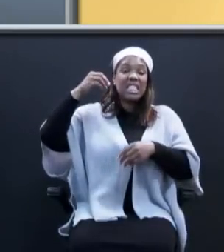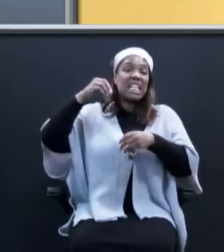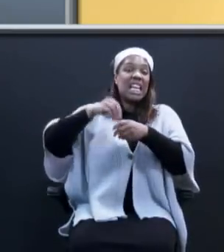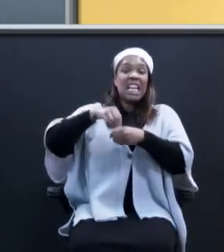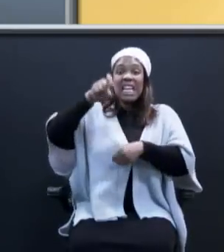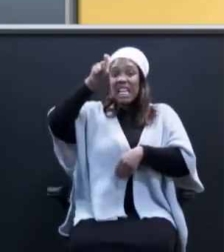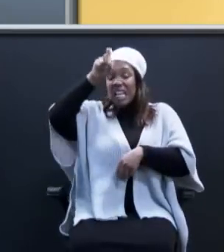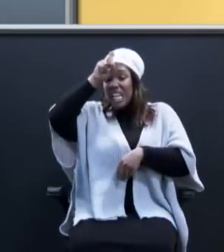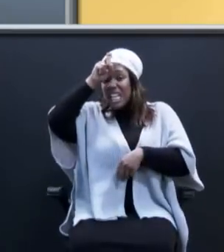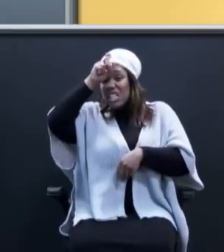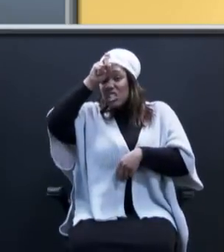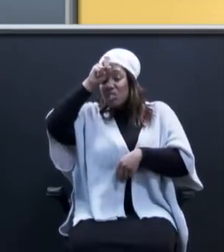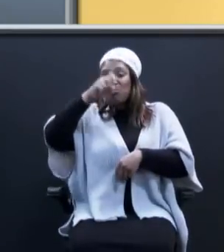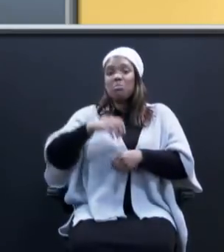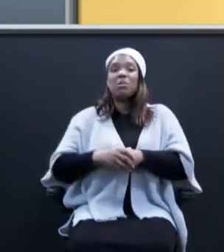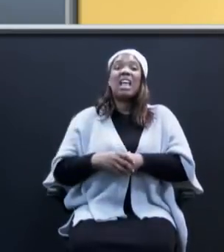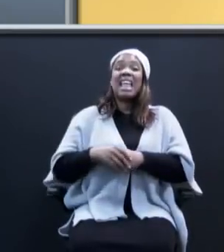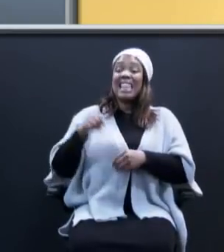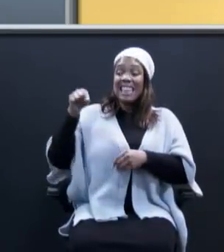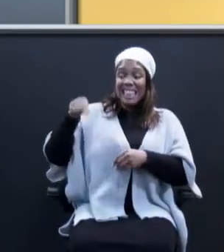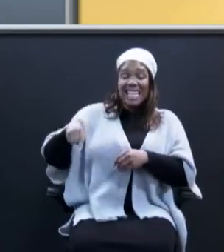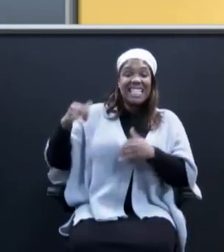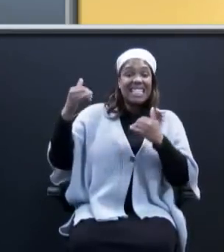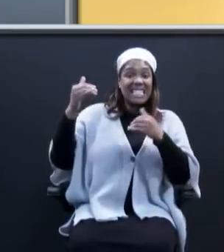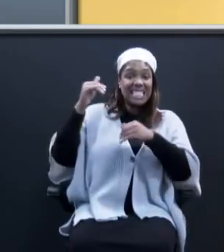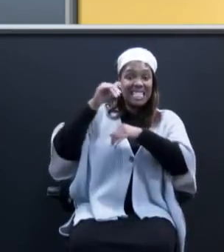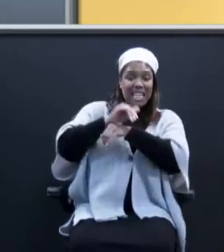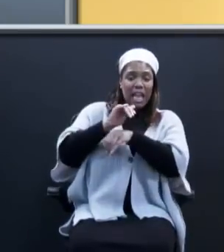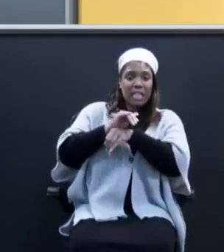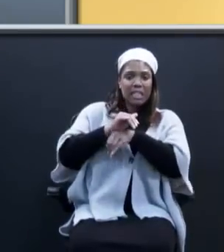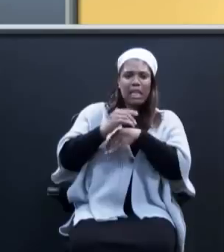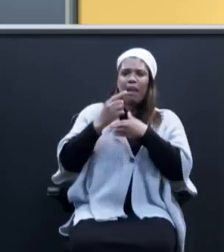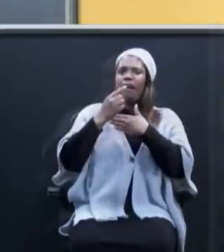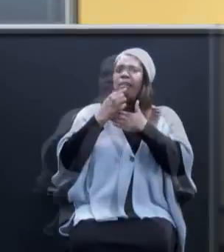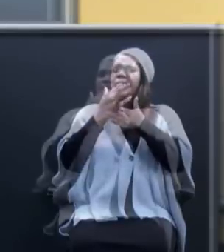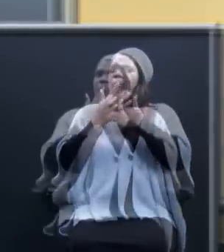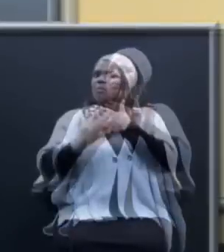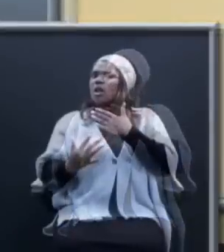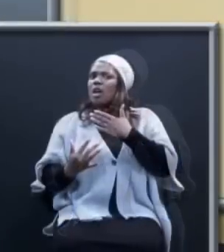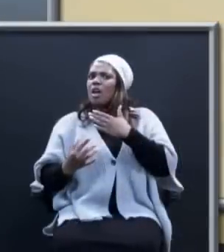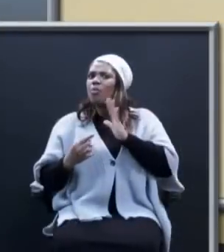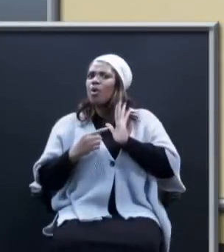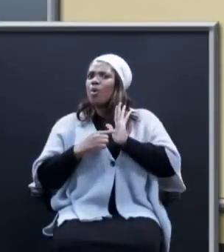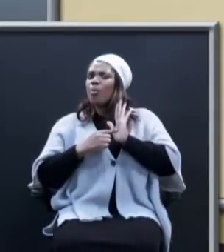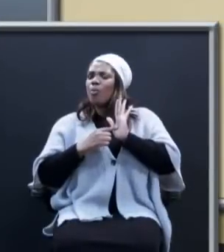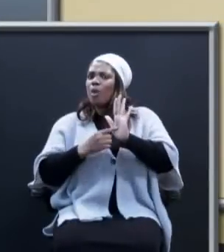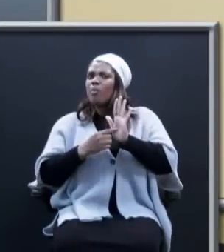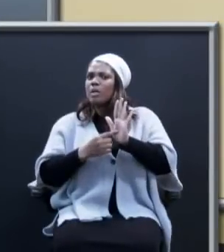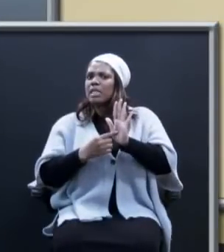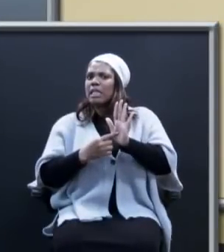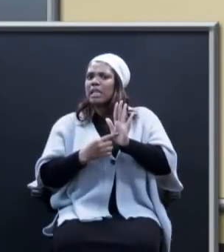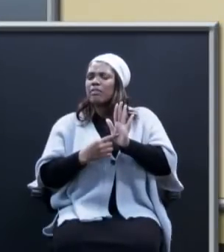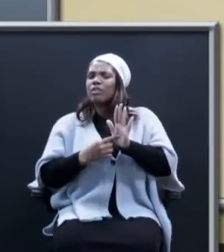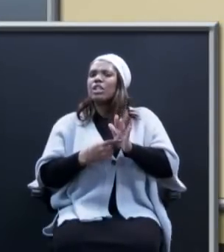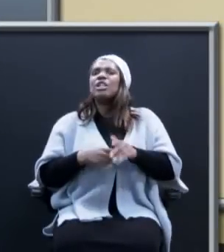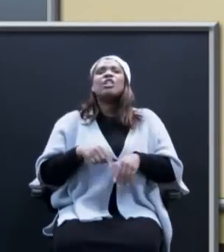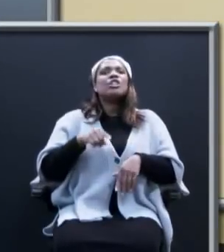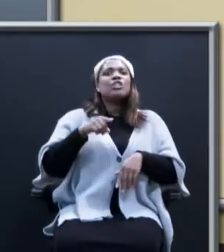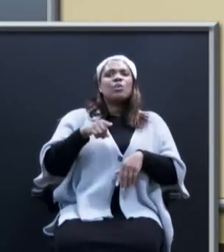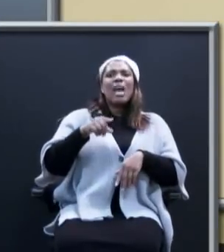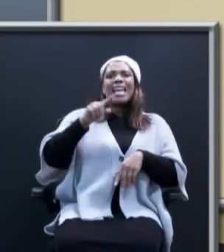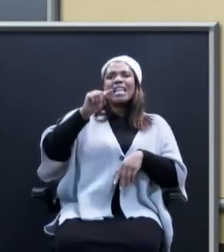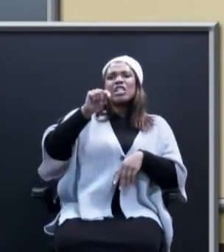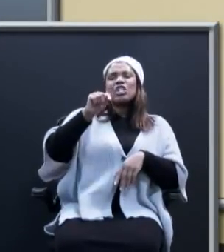in Egypt. Go ahead and read. And the blood shall be to you for a token upon the houses where ye are. And the blood shall be for